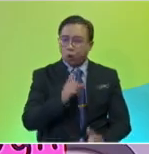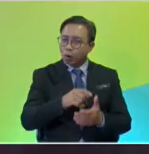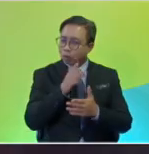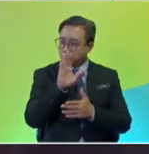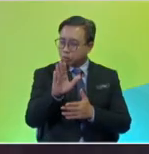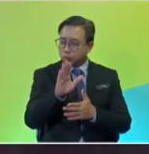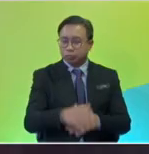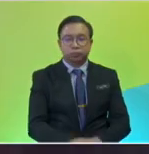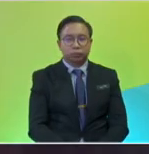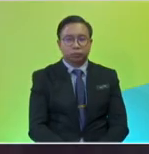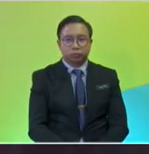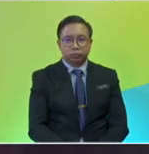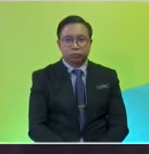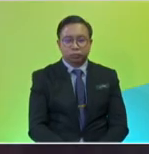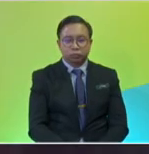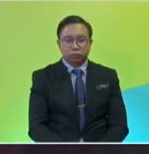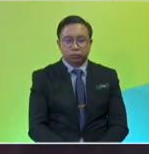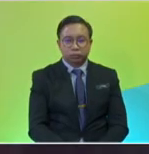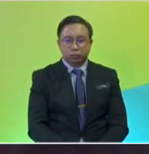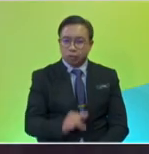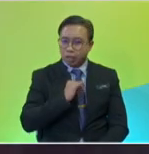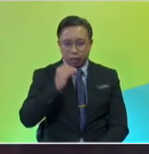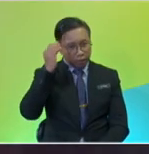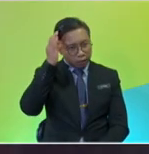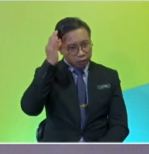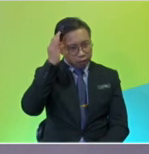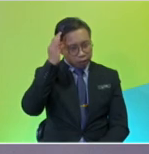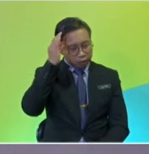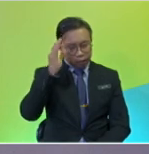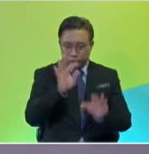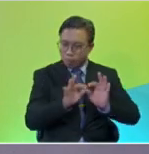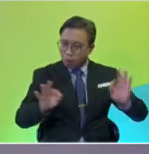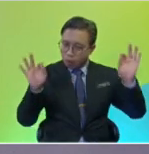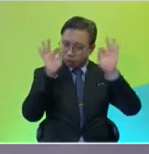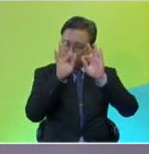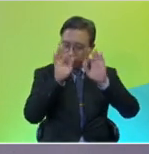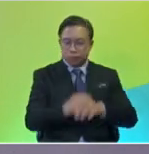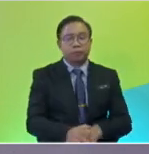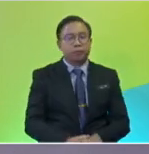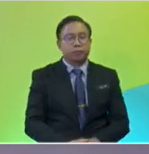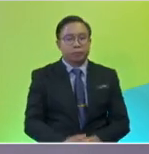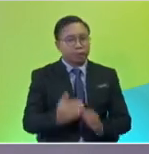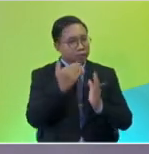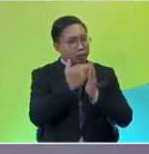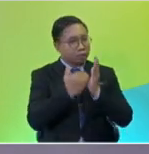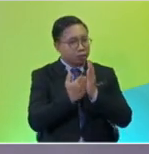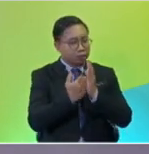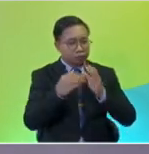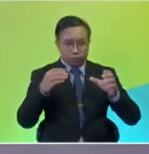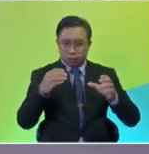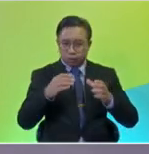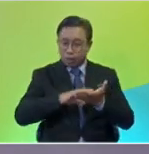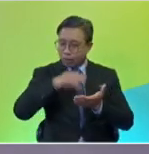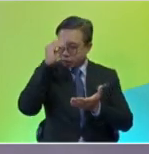Sean? What can we do? I think it's important in terms of education